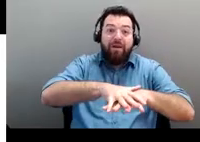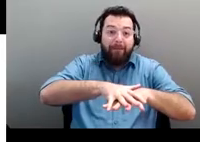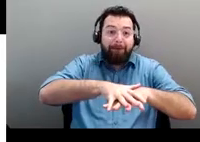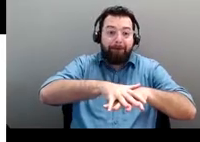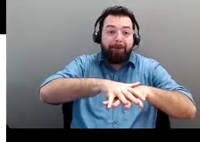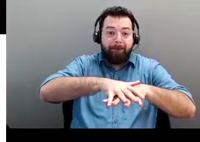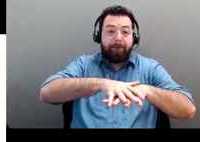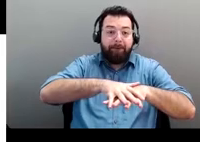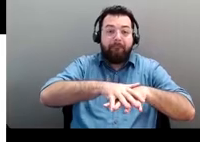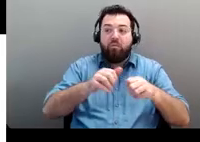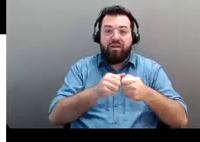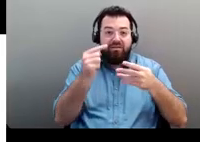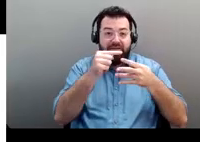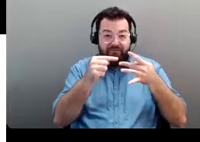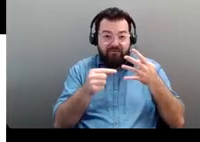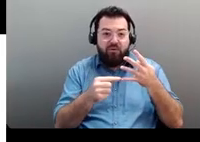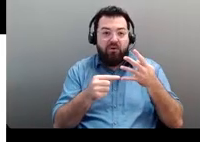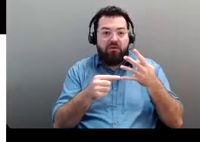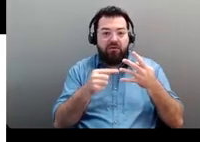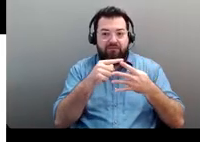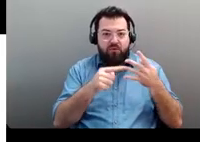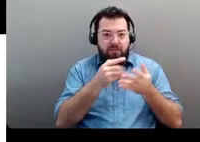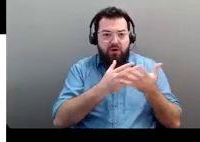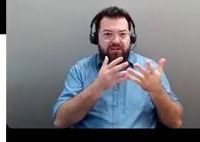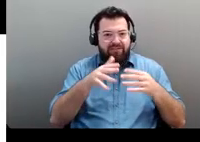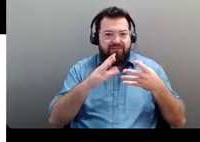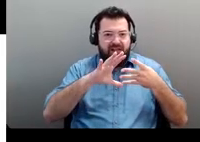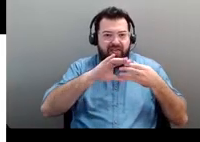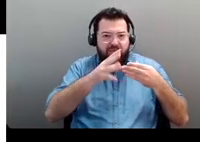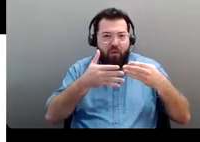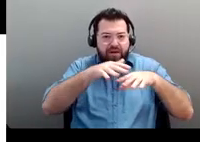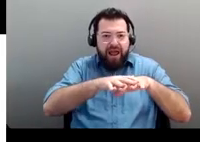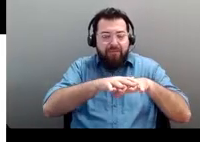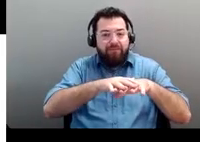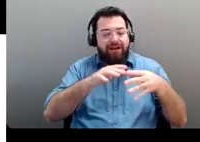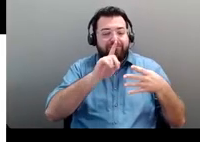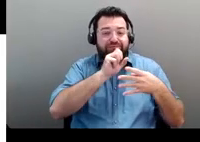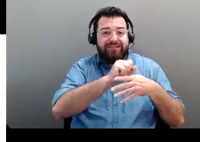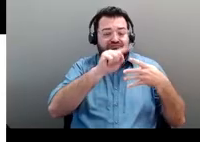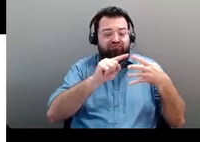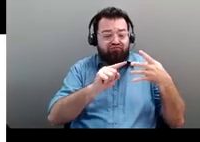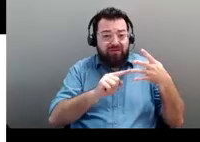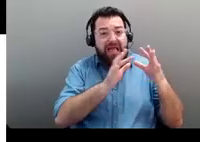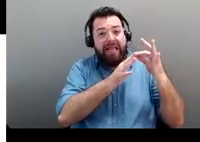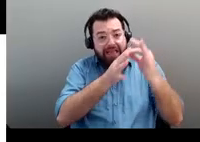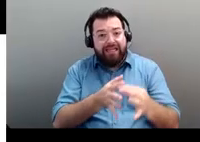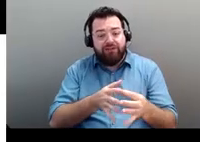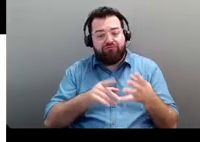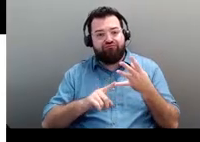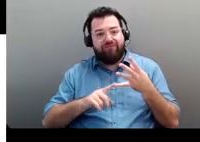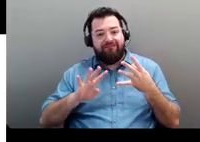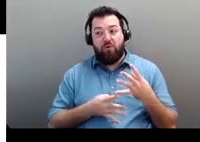in these four components, and this all naturally leads into the fourth and I think maybe